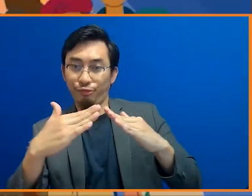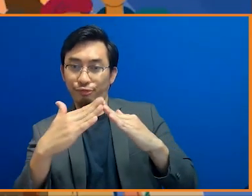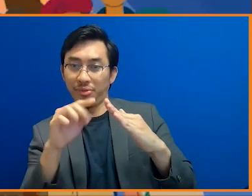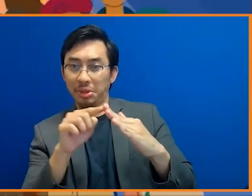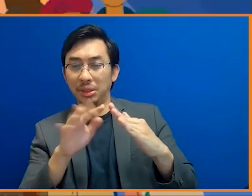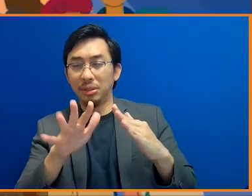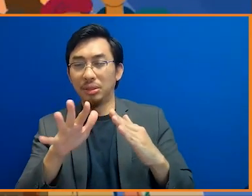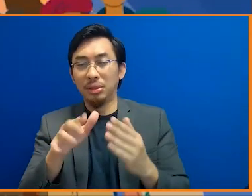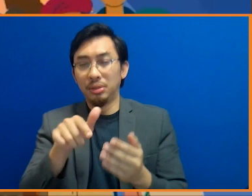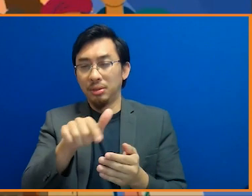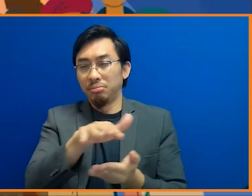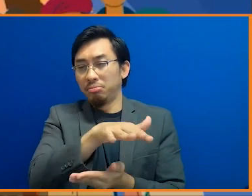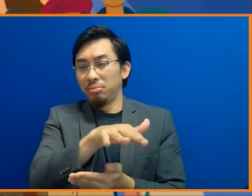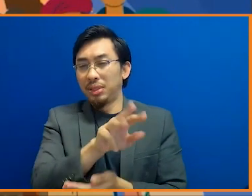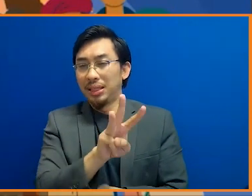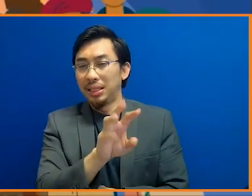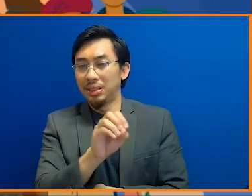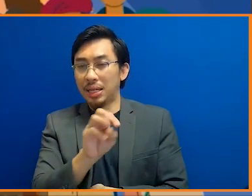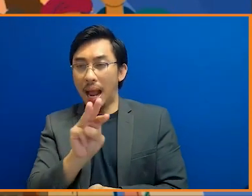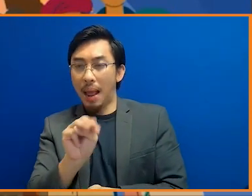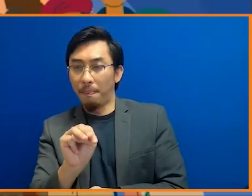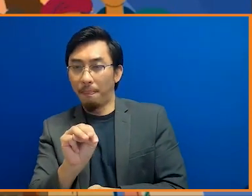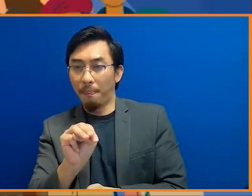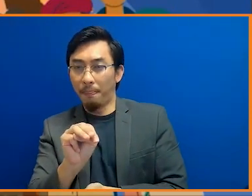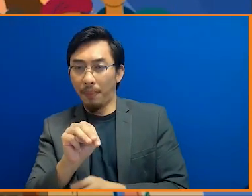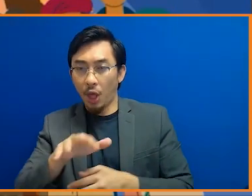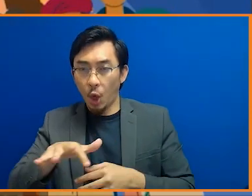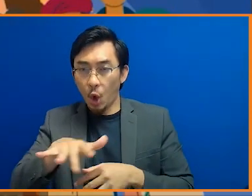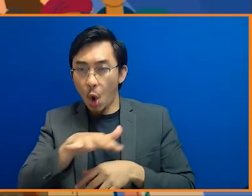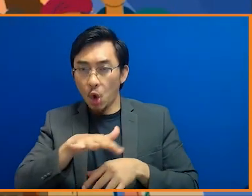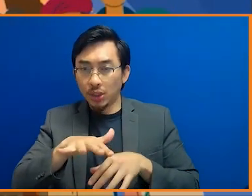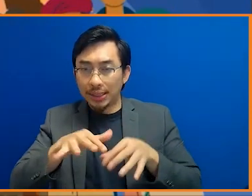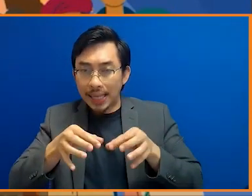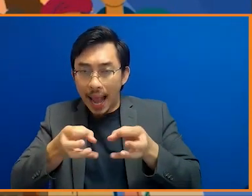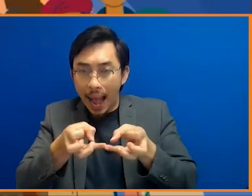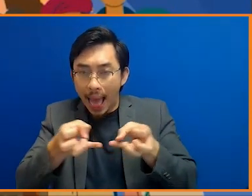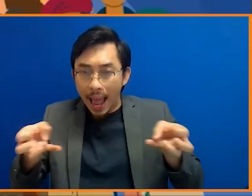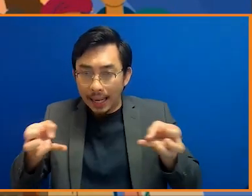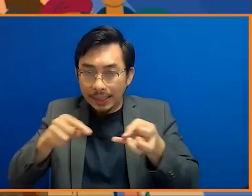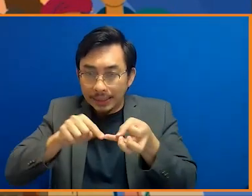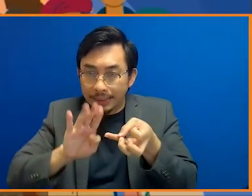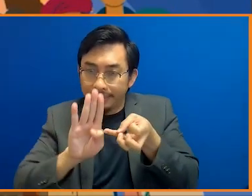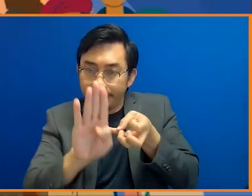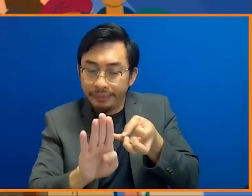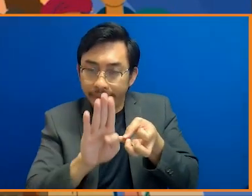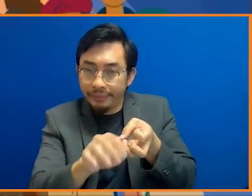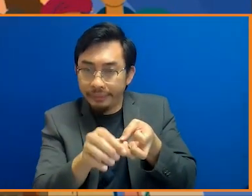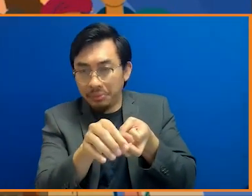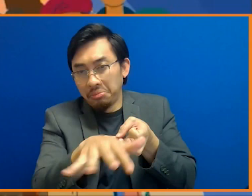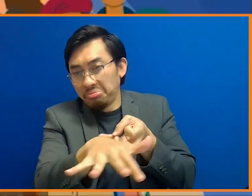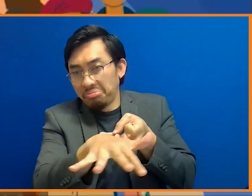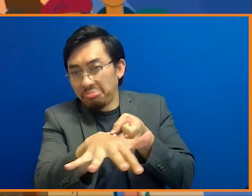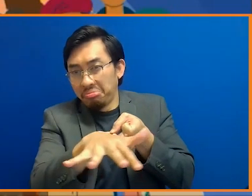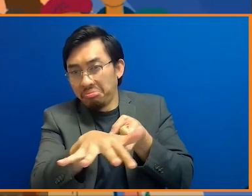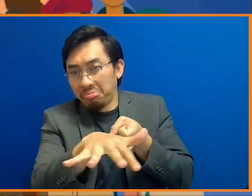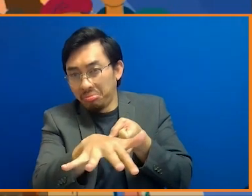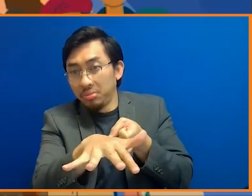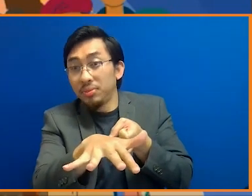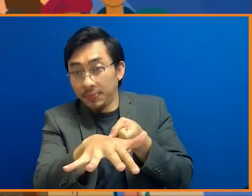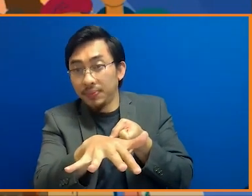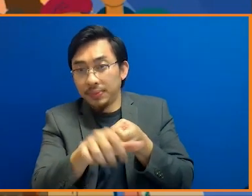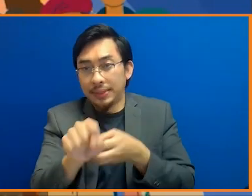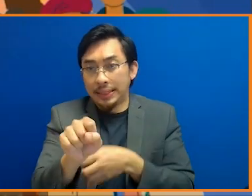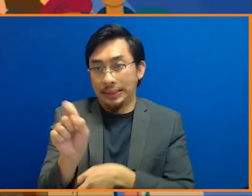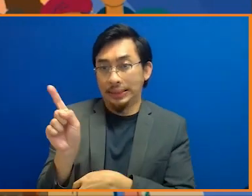cave, it's located about 300 meter from the coastline. So this is the coastline over here,